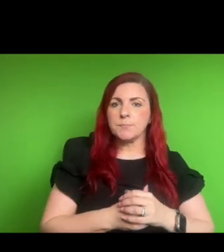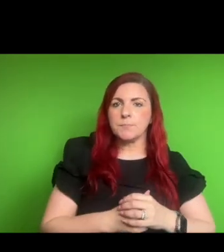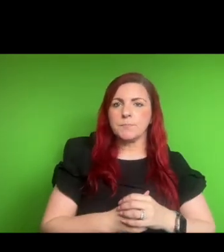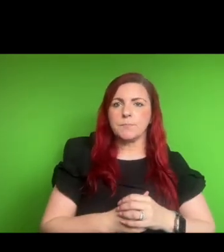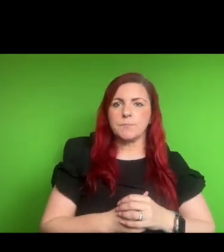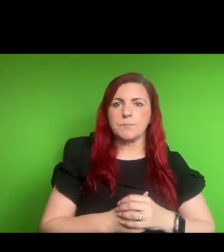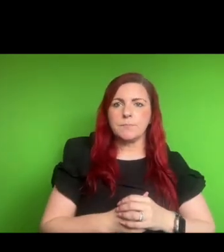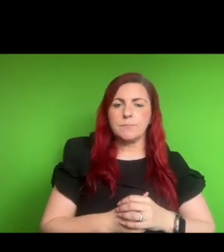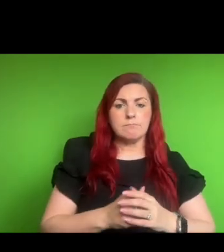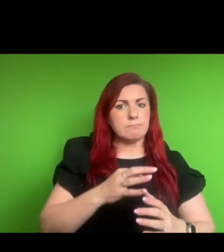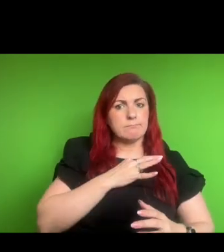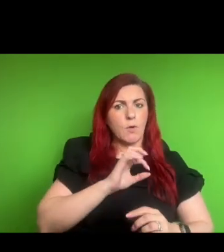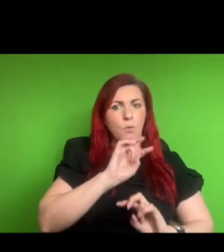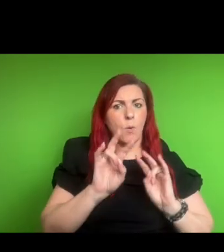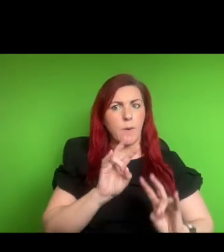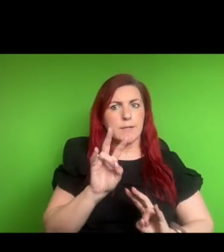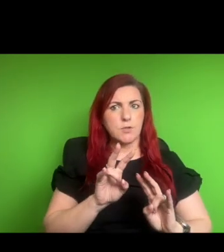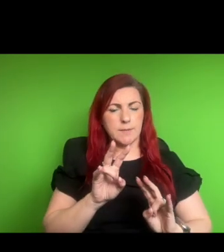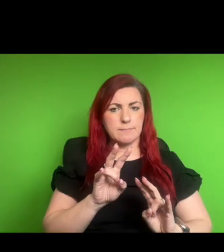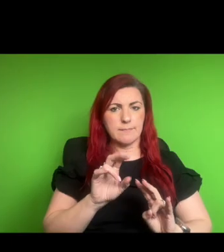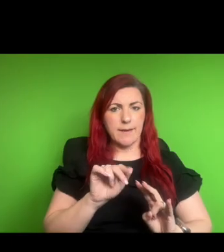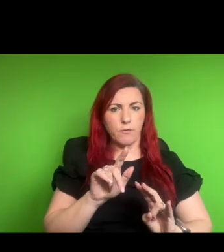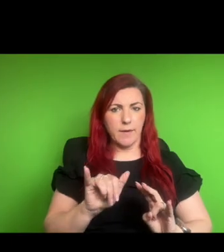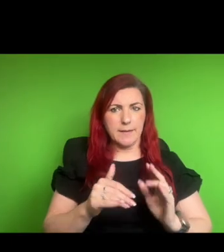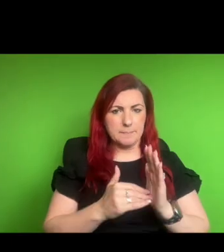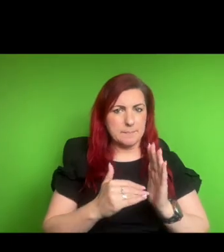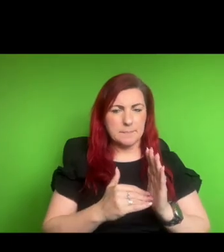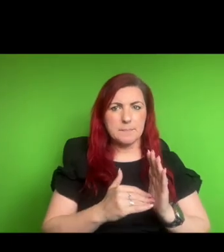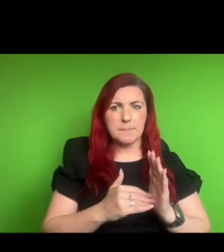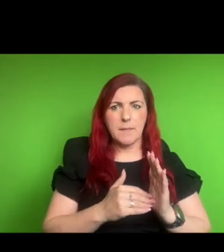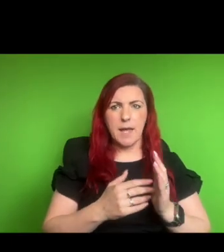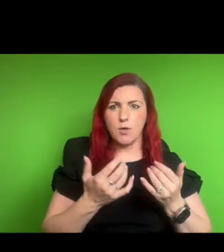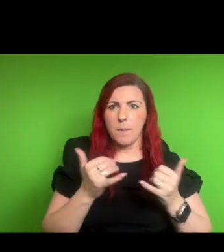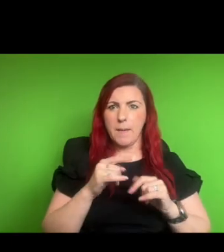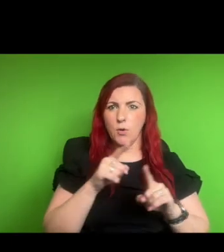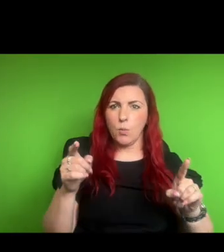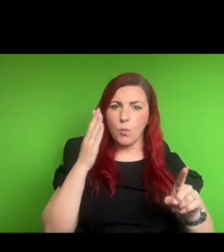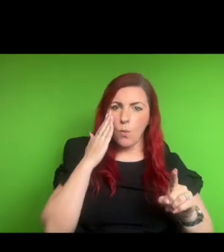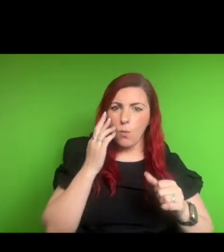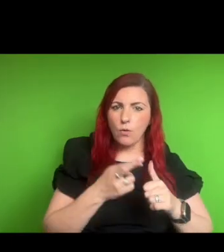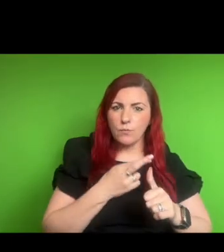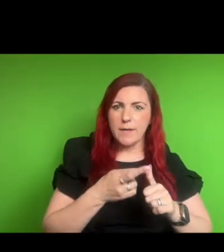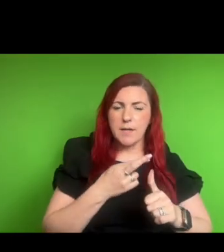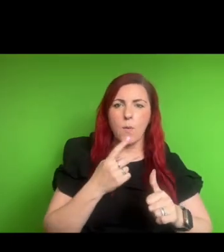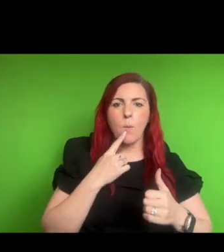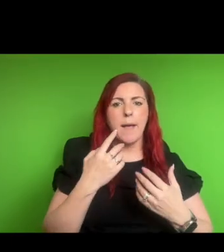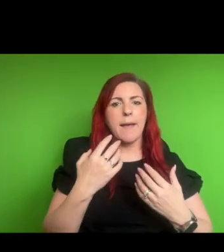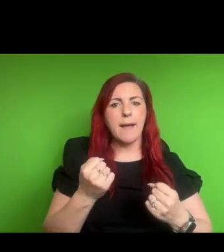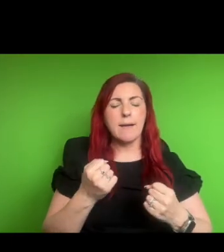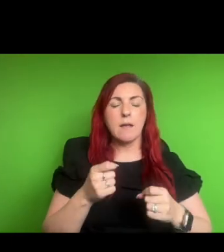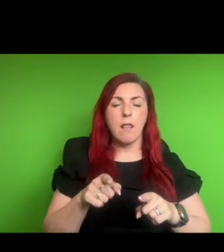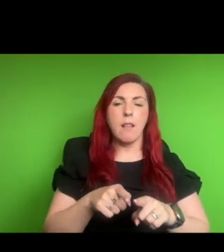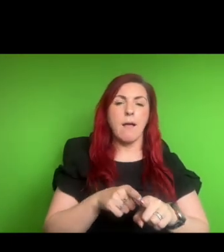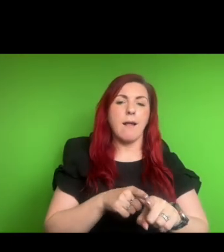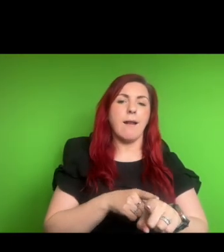That's a very good question, Avery, and you might be aware that we've had long conversations